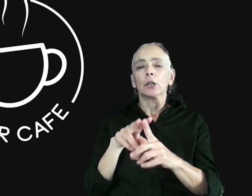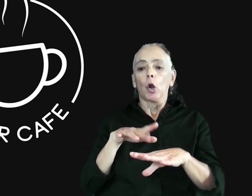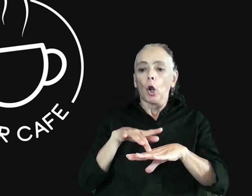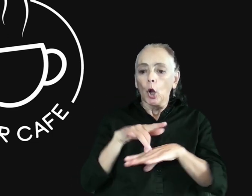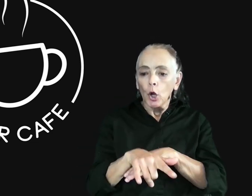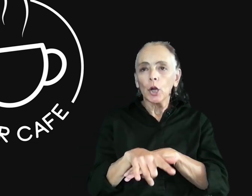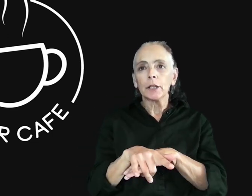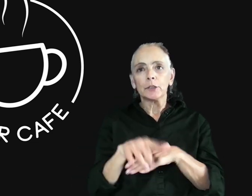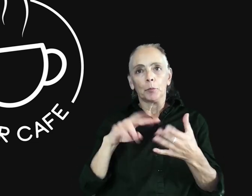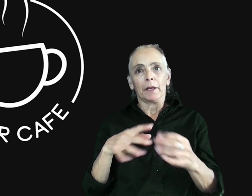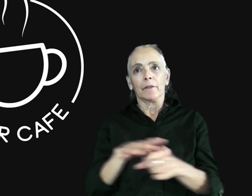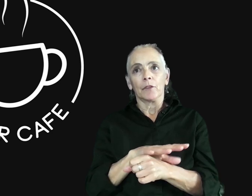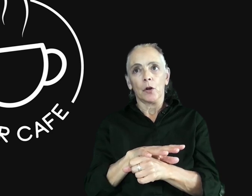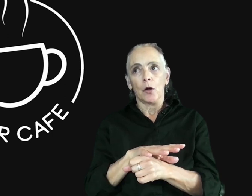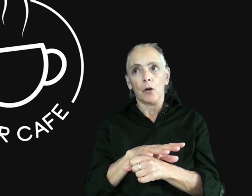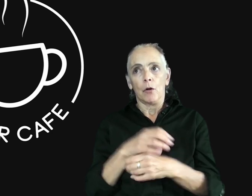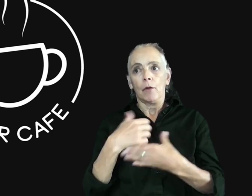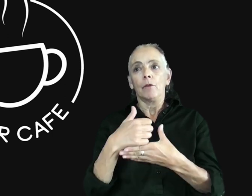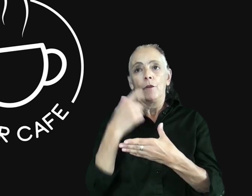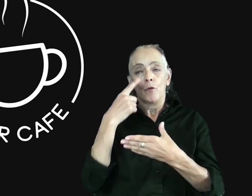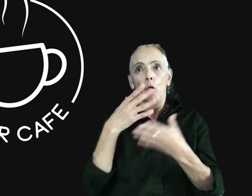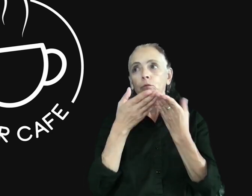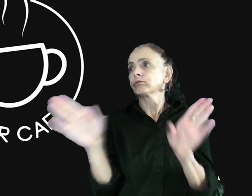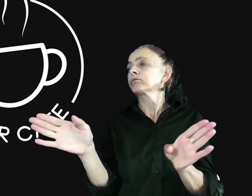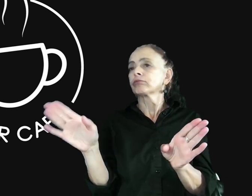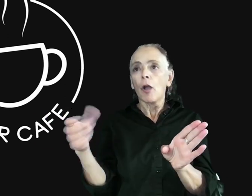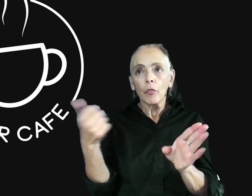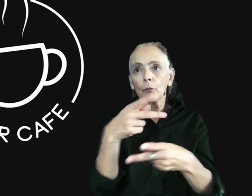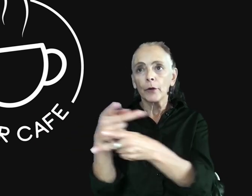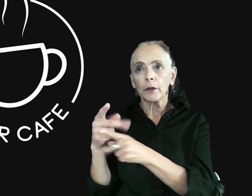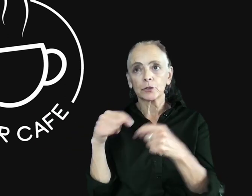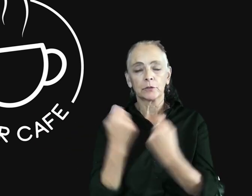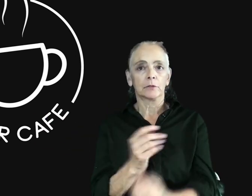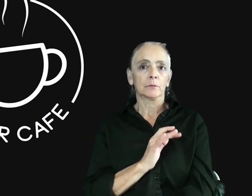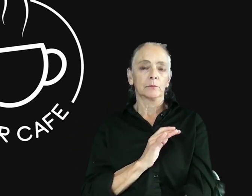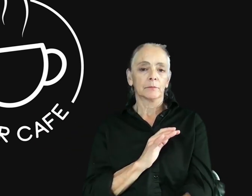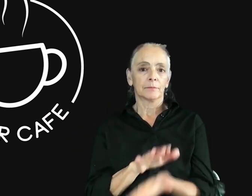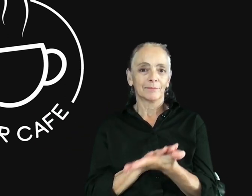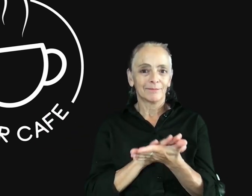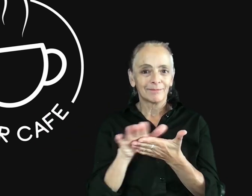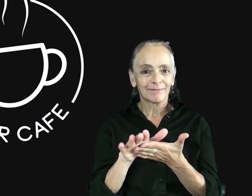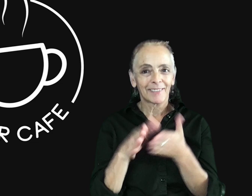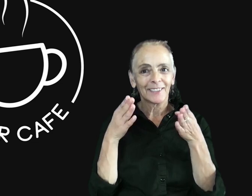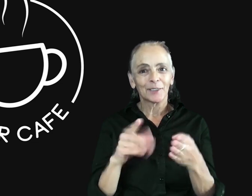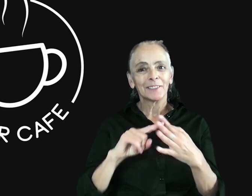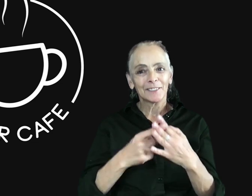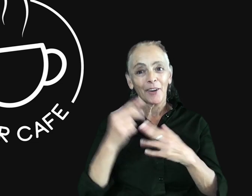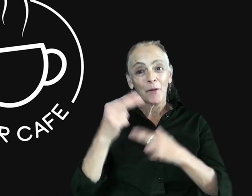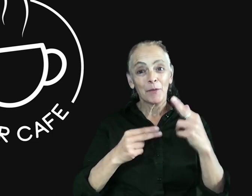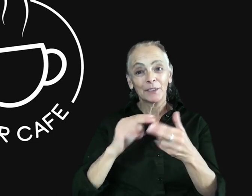meaningful and insightful to uh production teams i think it's a very nice way to start building that